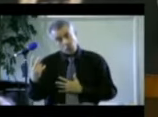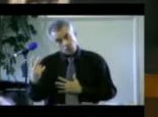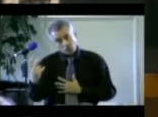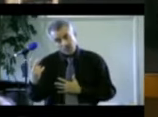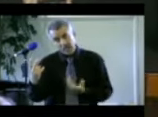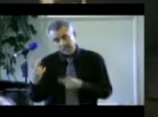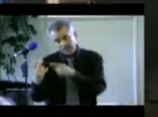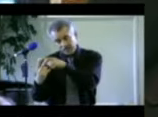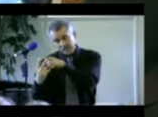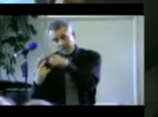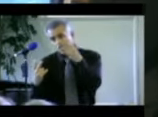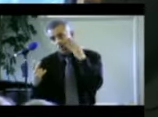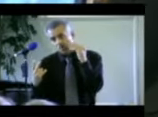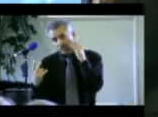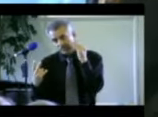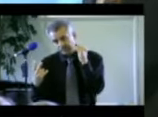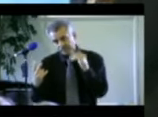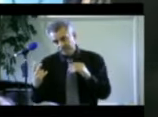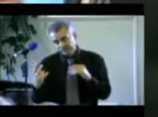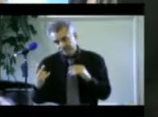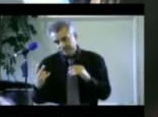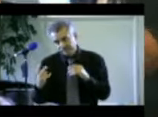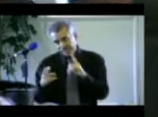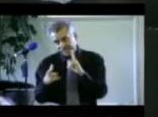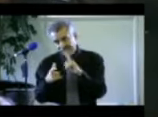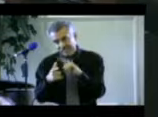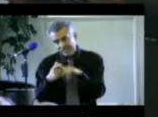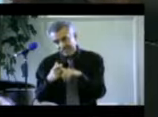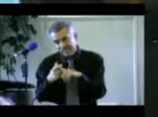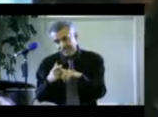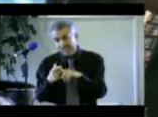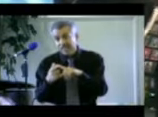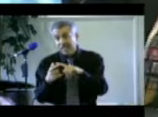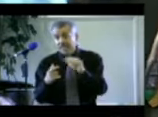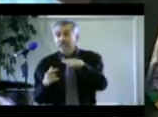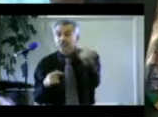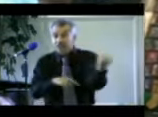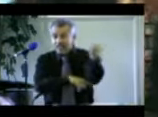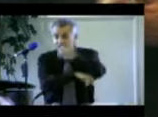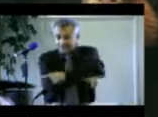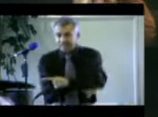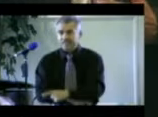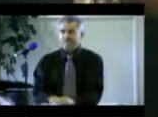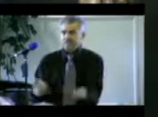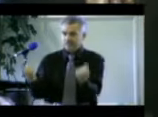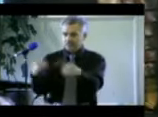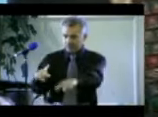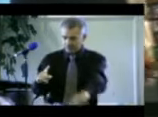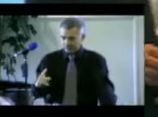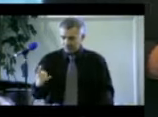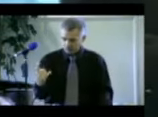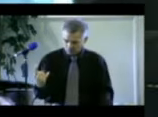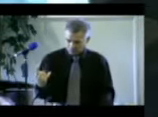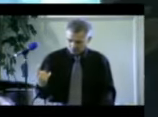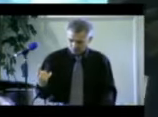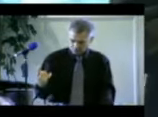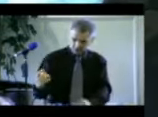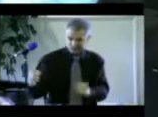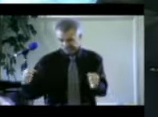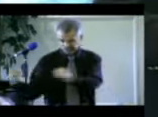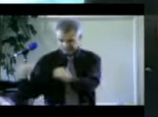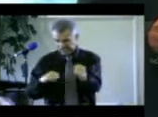The next day, the same type of thing happened, except for it was two Israelites fighting. One was clearly wrong, one